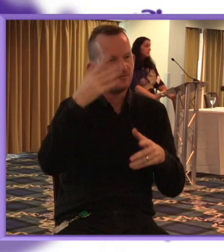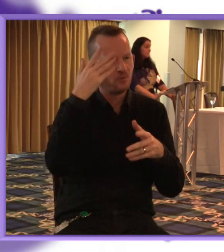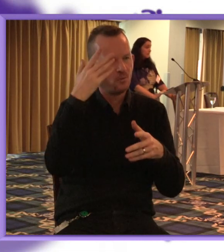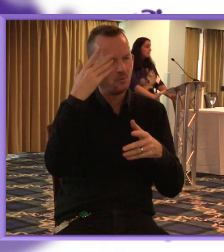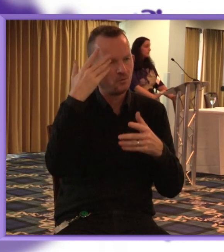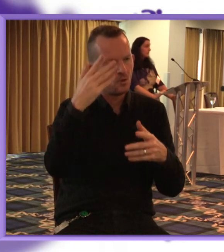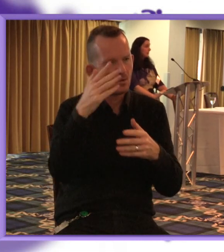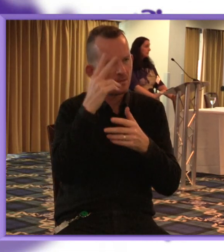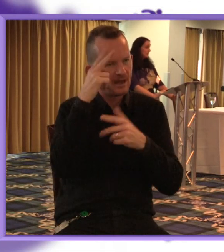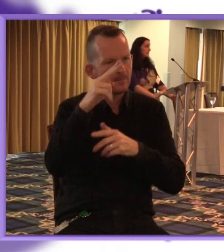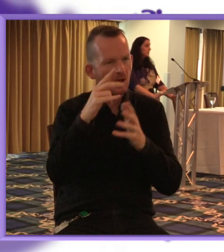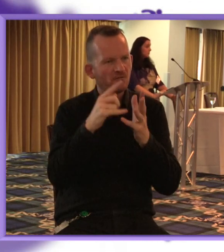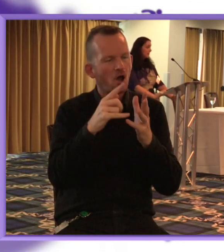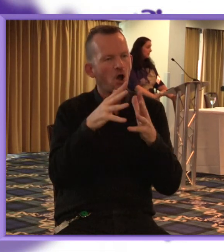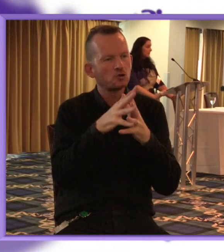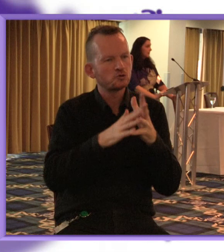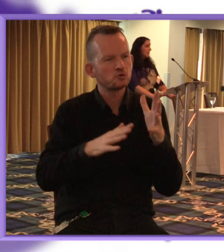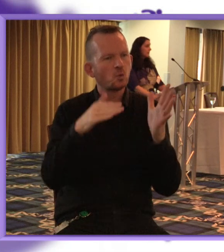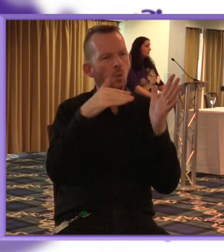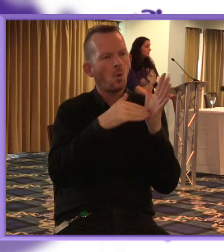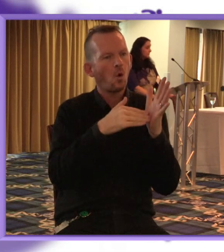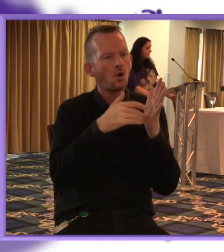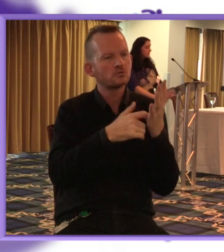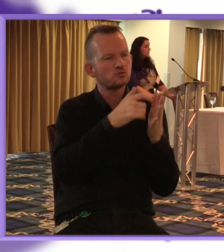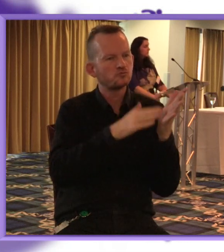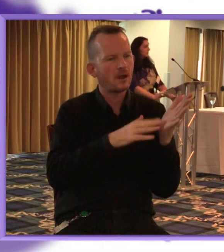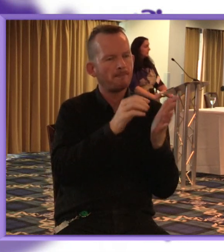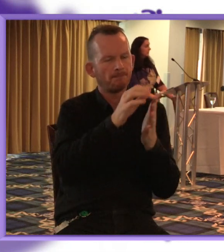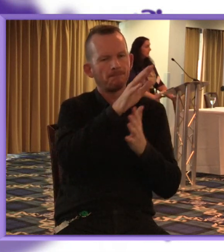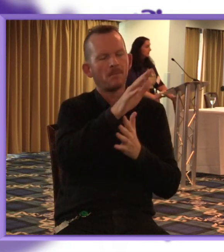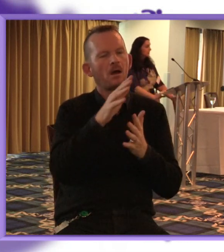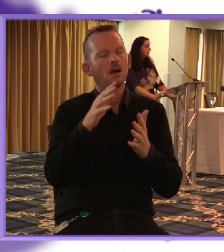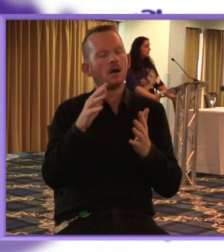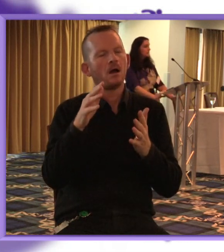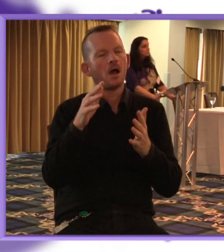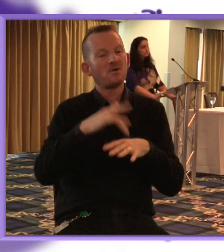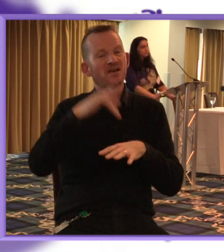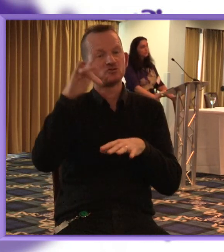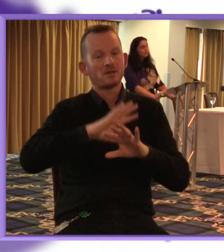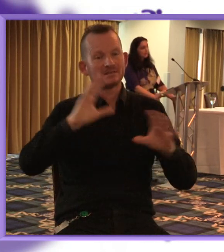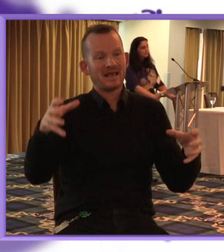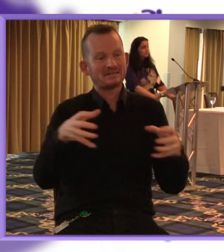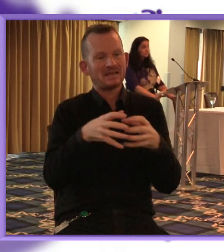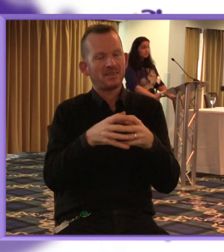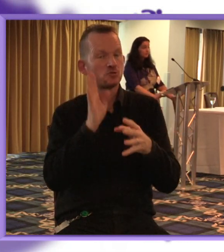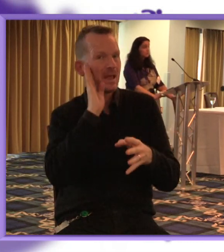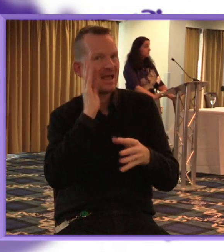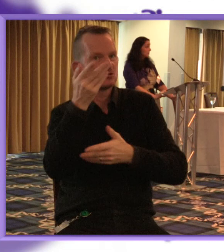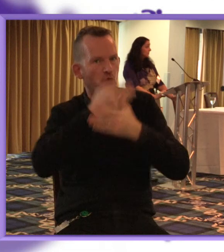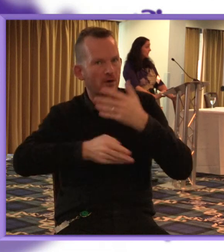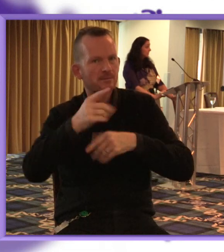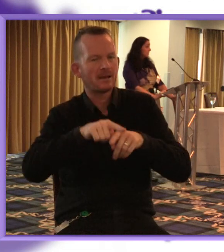don't, they're basically a setup where professionals can get together to hear the story about cases,